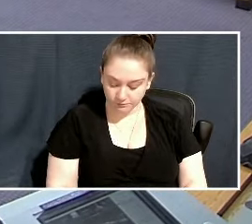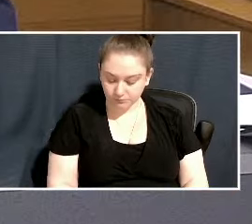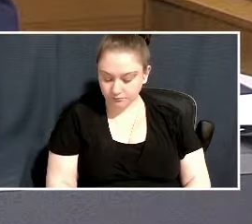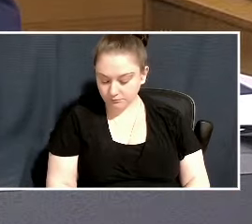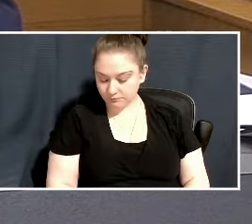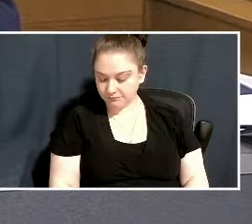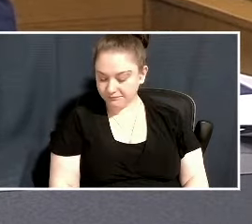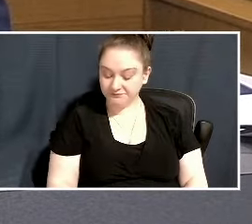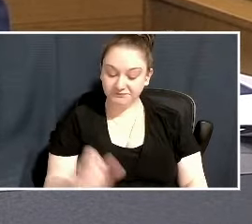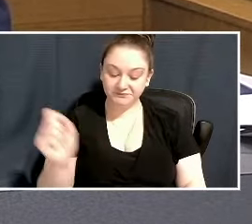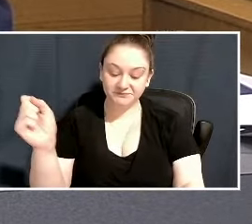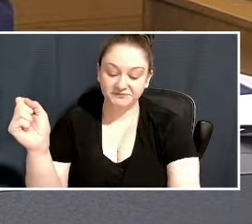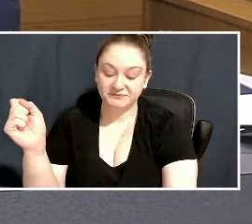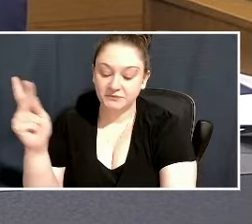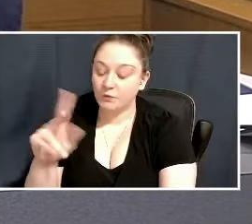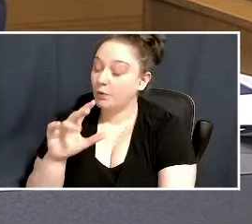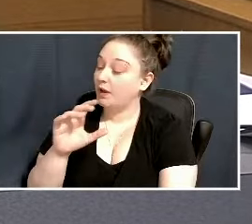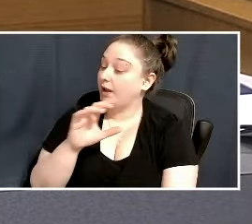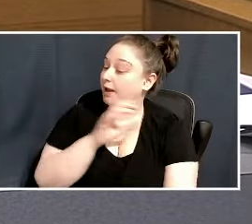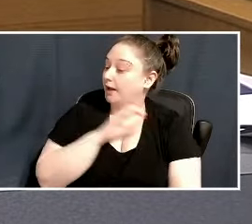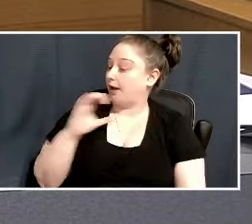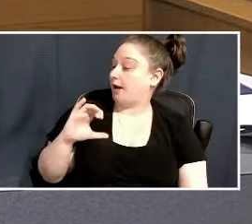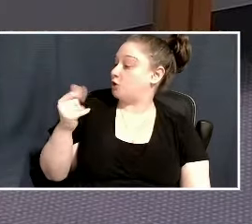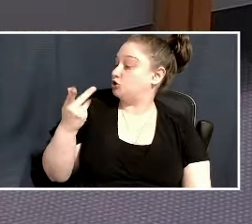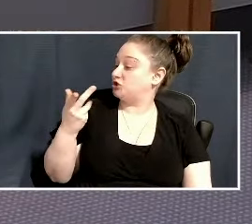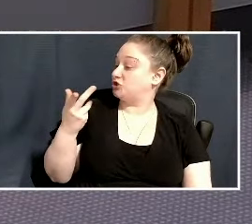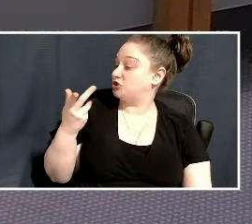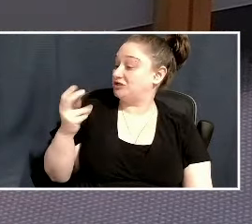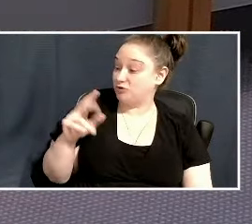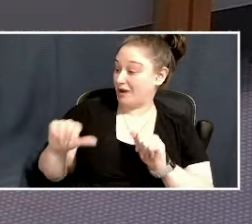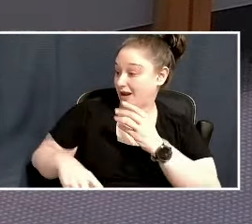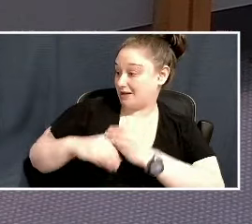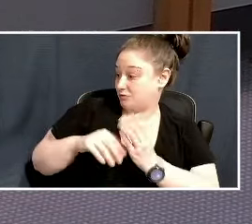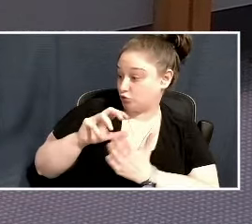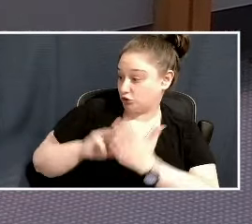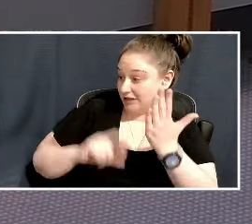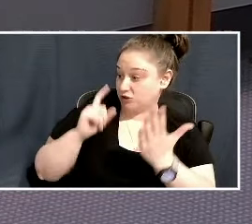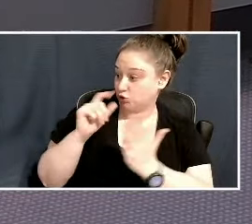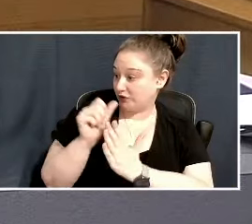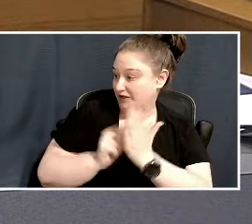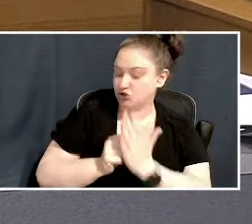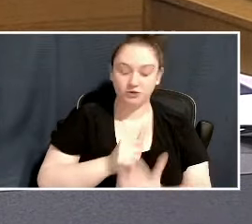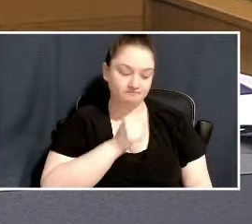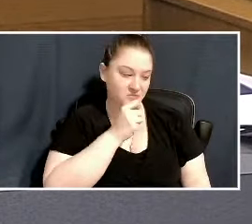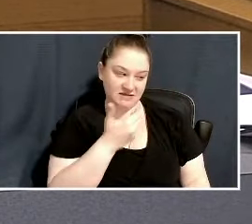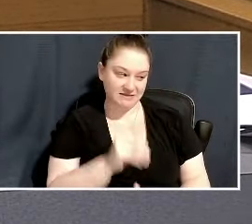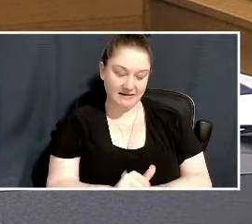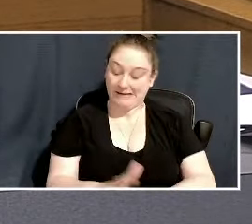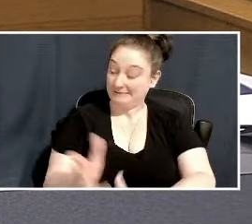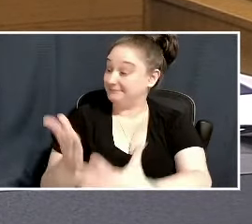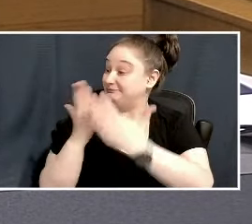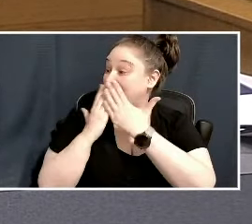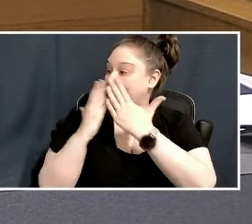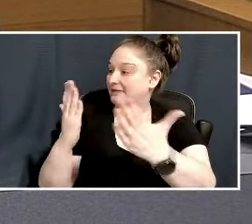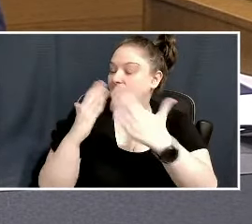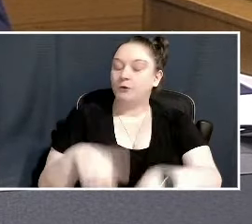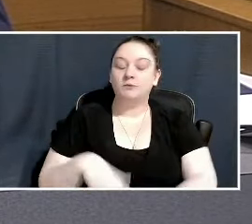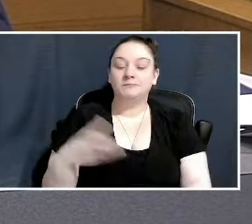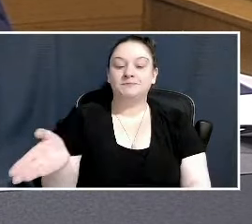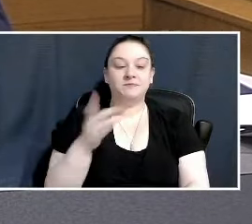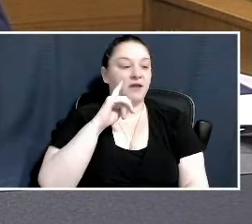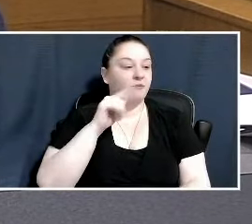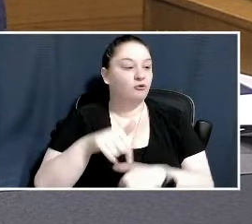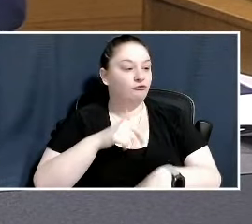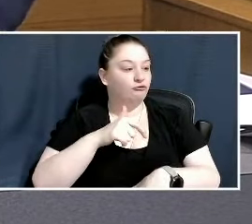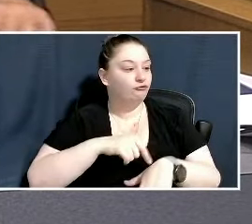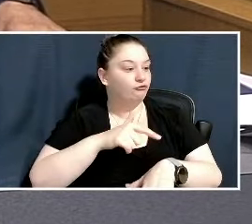All right, Councilor Stapleton, do we have any additions or deletions to the agenda? Not tonight. Thank you. It's time for council and city manager comments. I would just